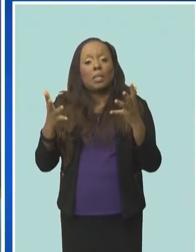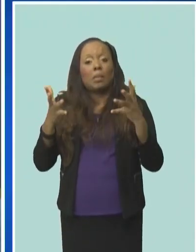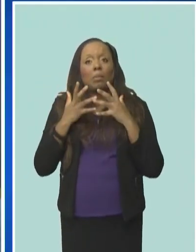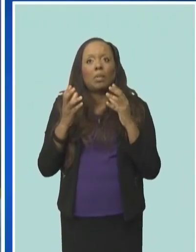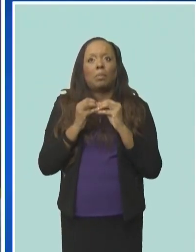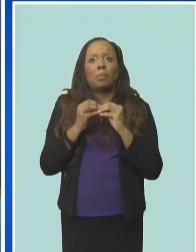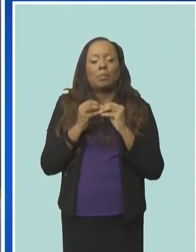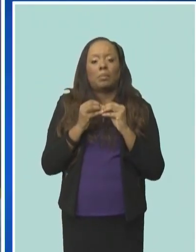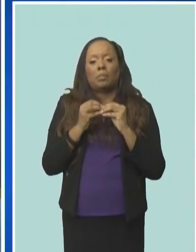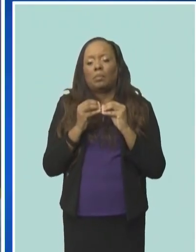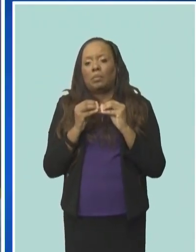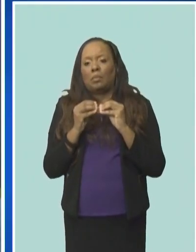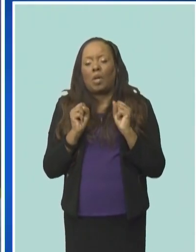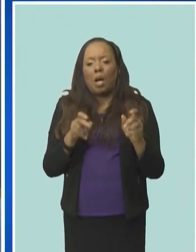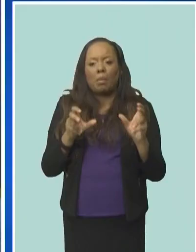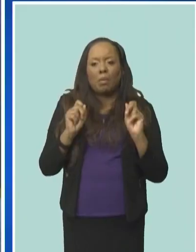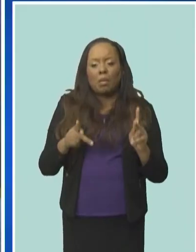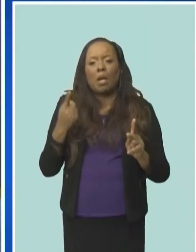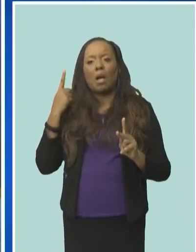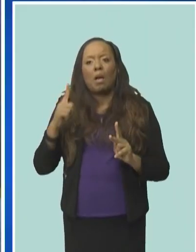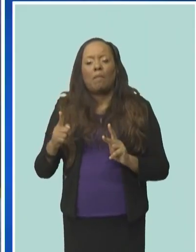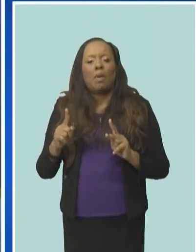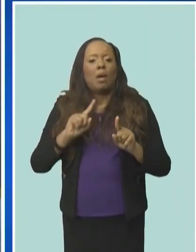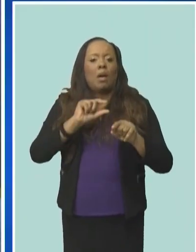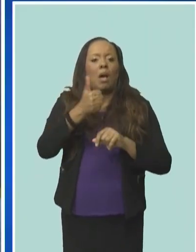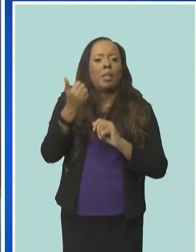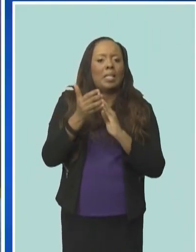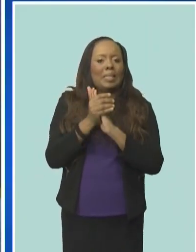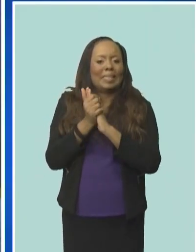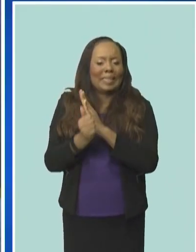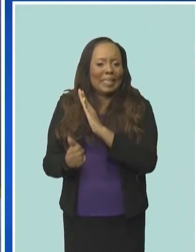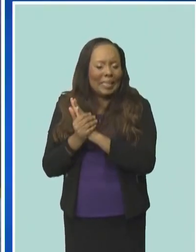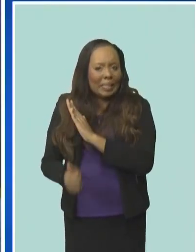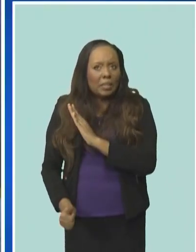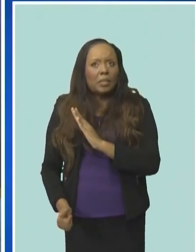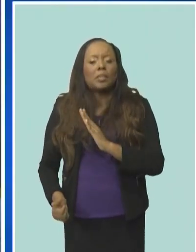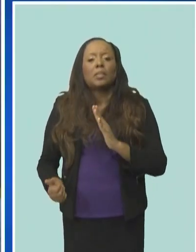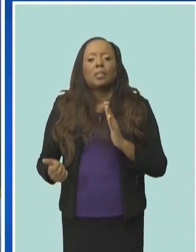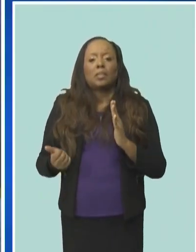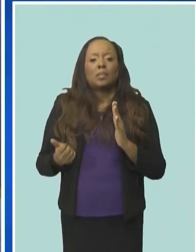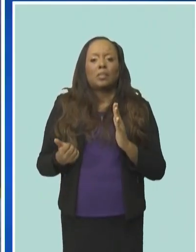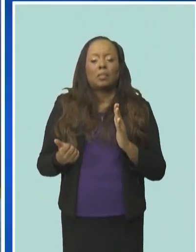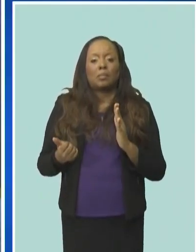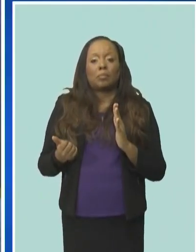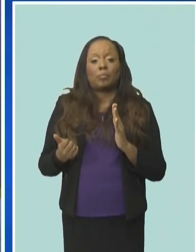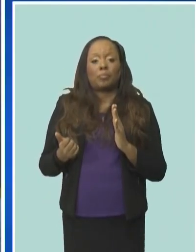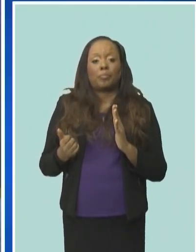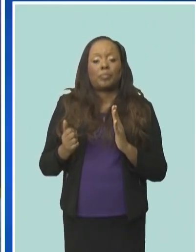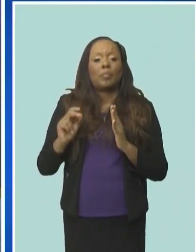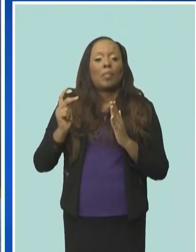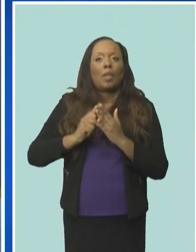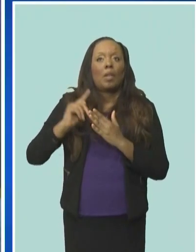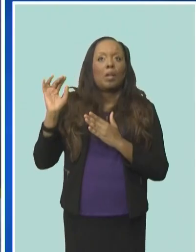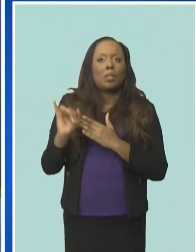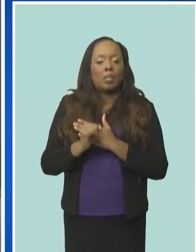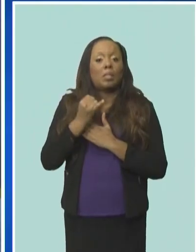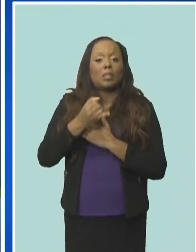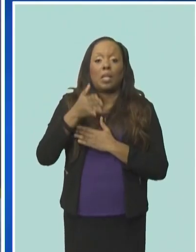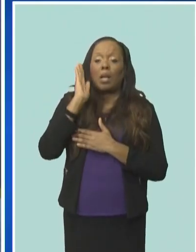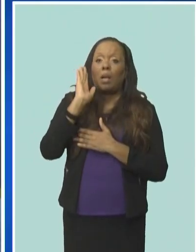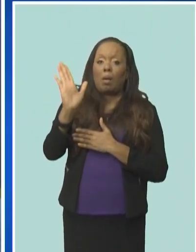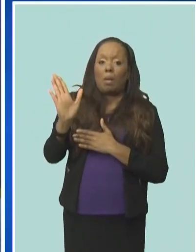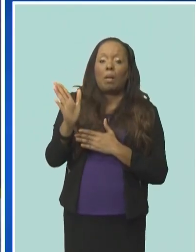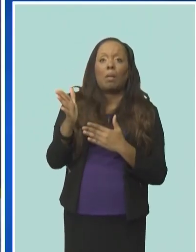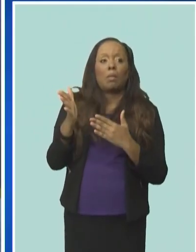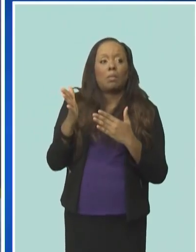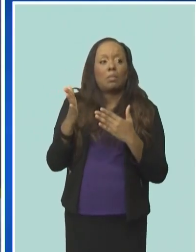for vocational involvement, because one of the things I didn't discuss is the fact that the project will be utilizing